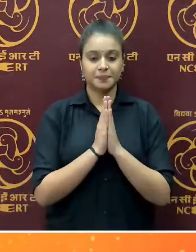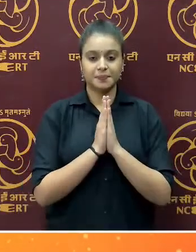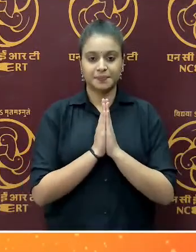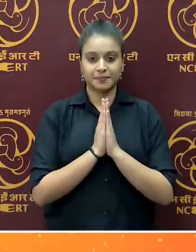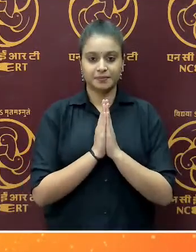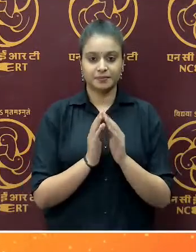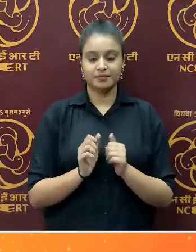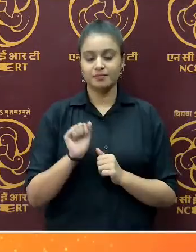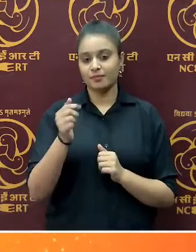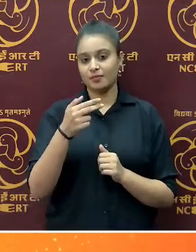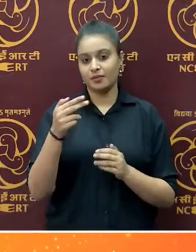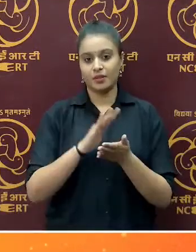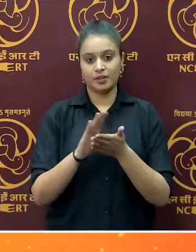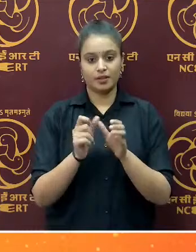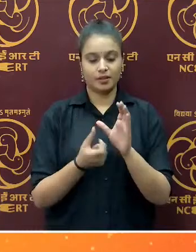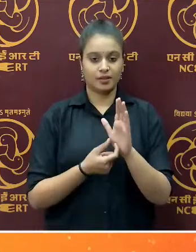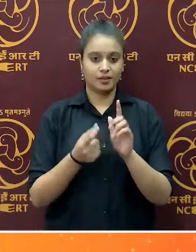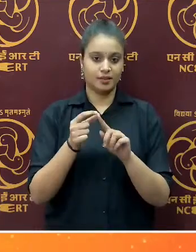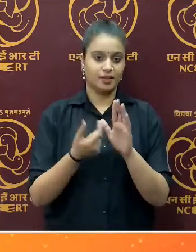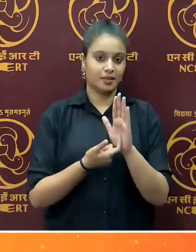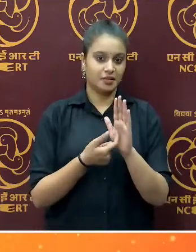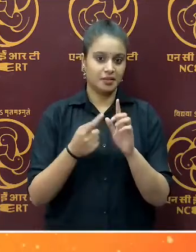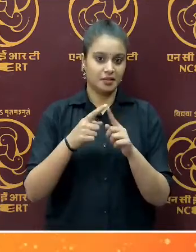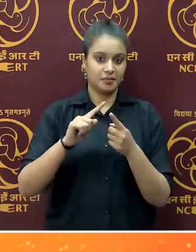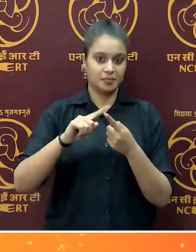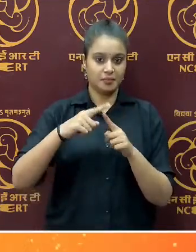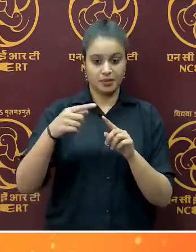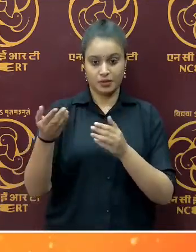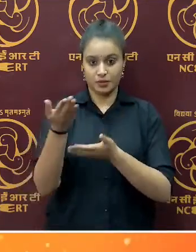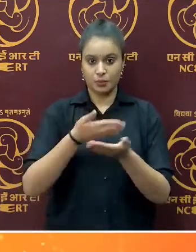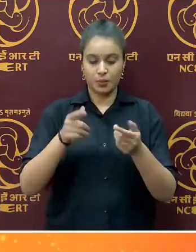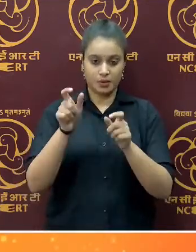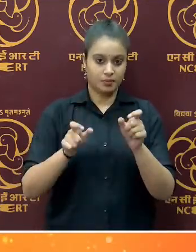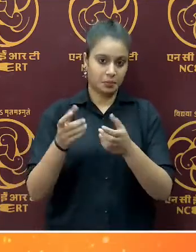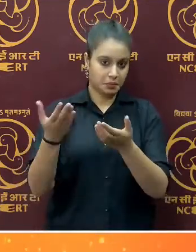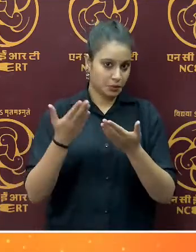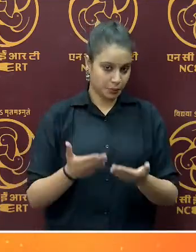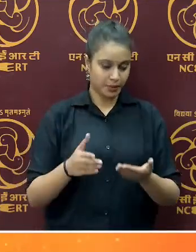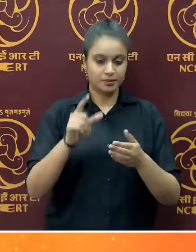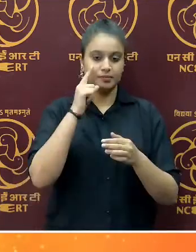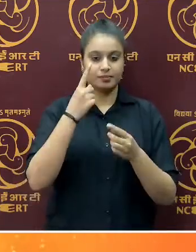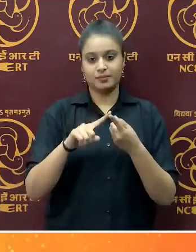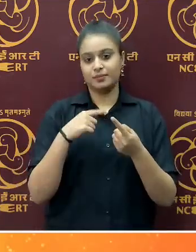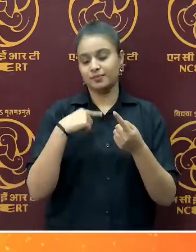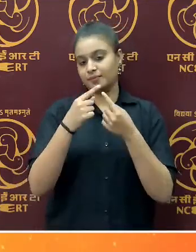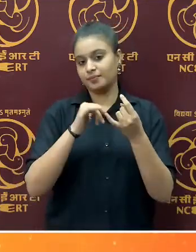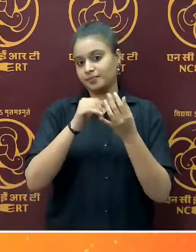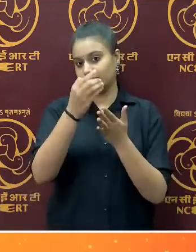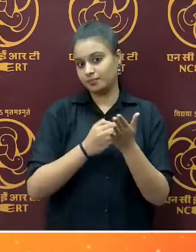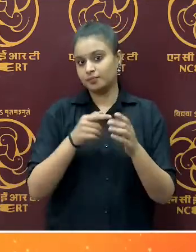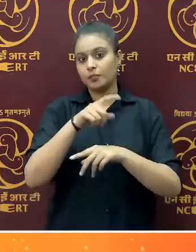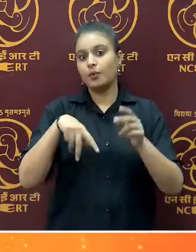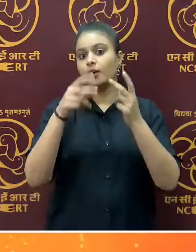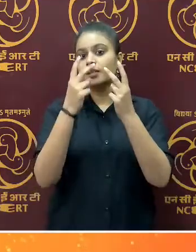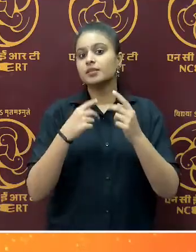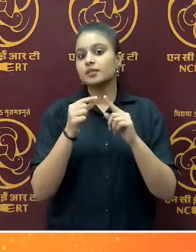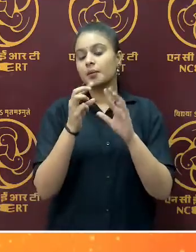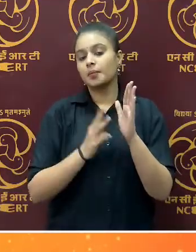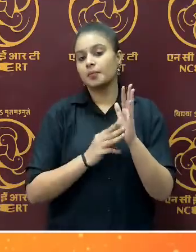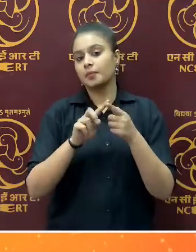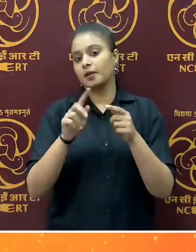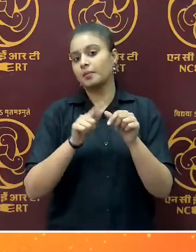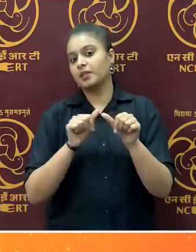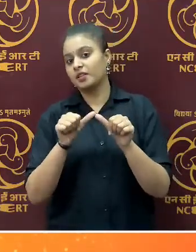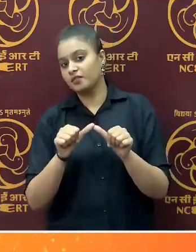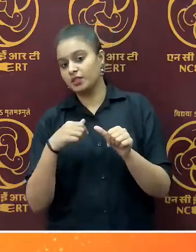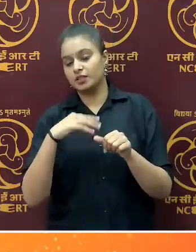Namaskar. I'm Harpreet Kaur and I welcome you all to our live and interactive session. You are watching us on PME Vidya channel number